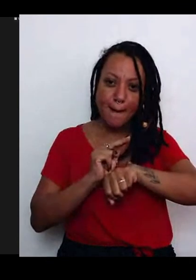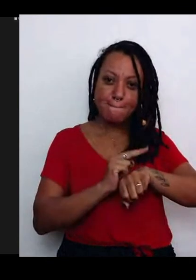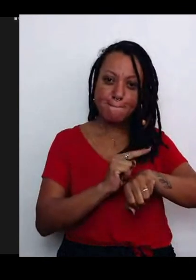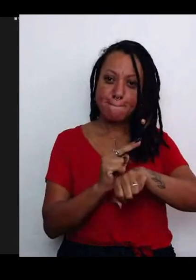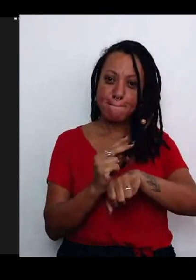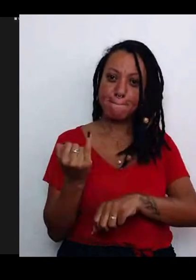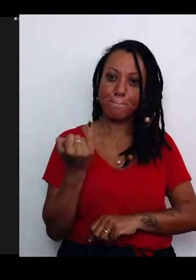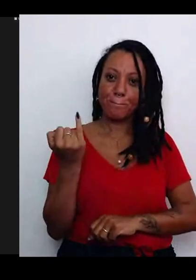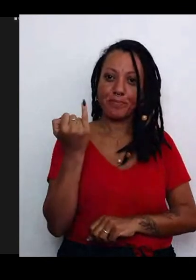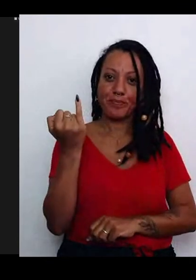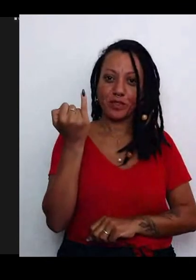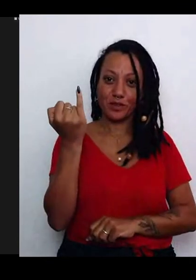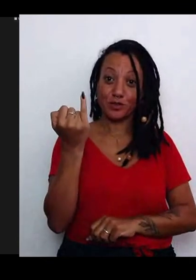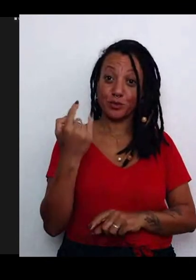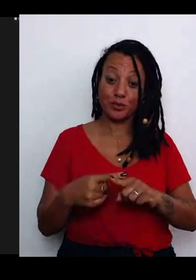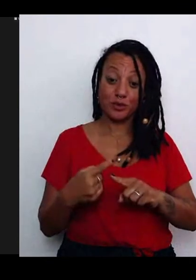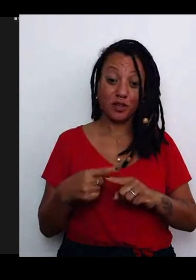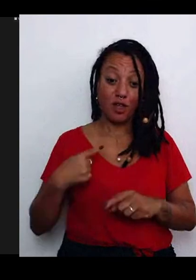bye